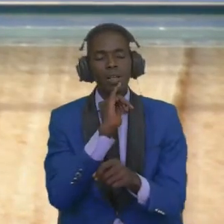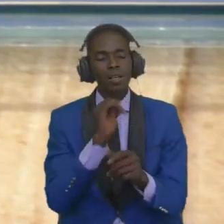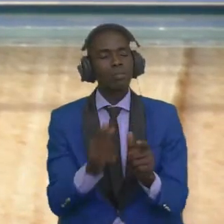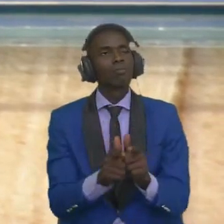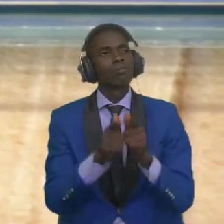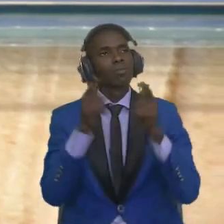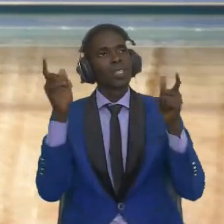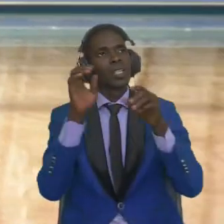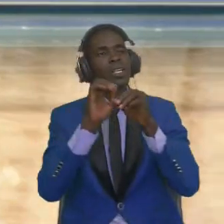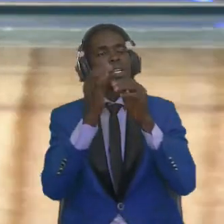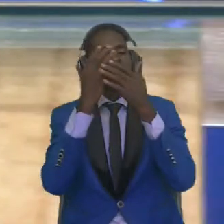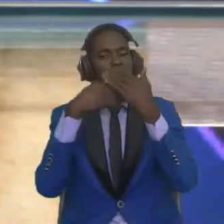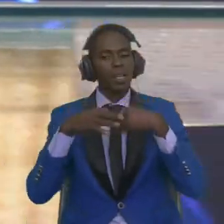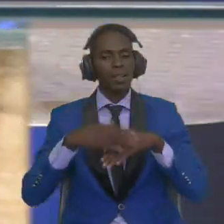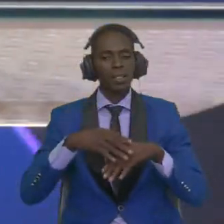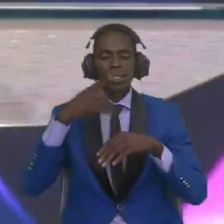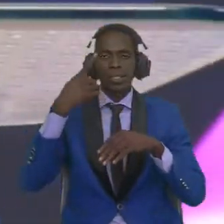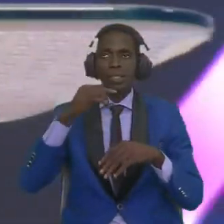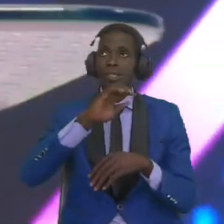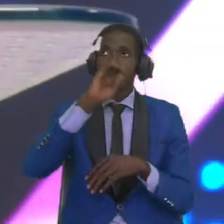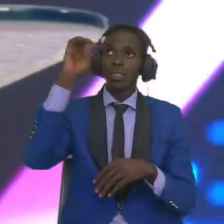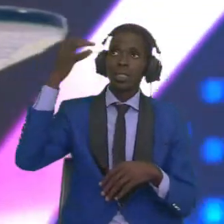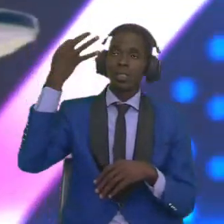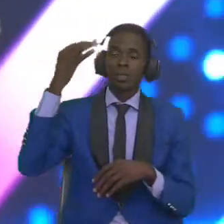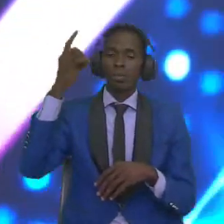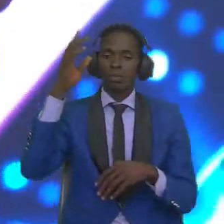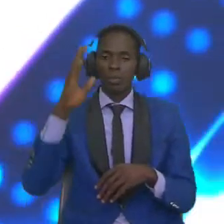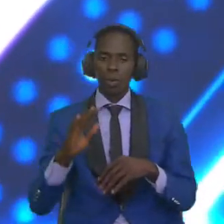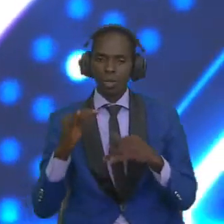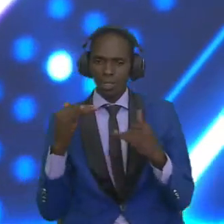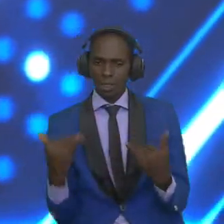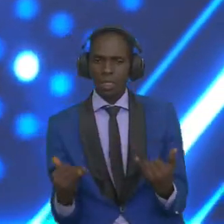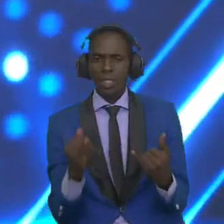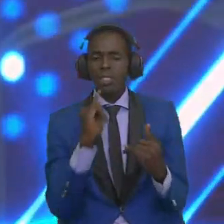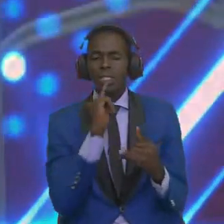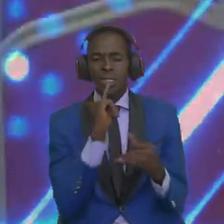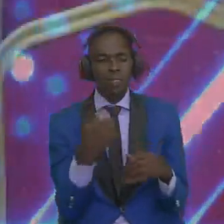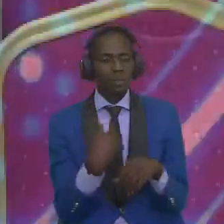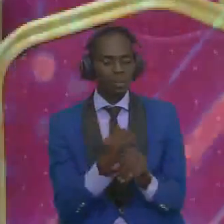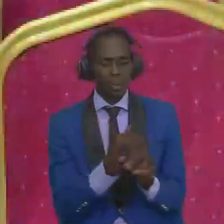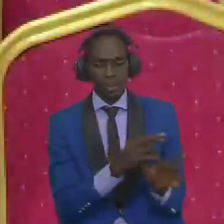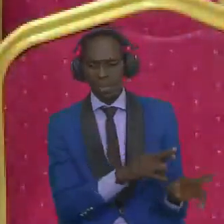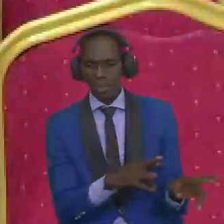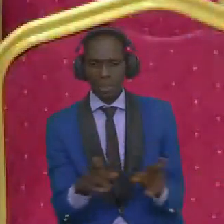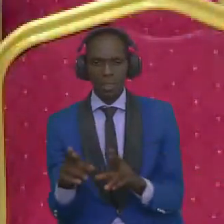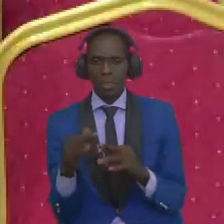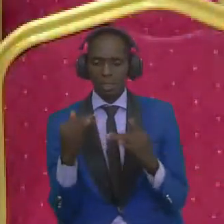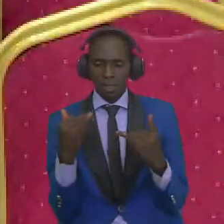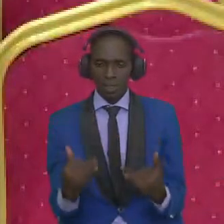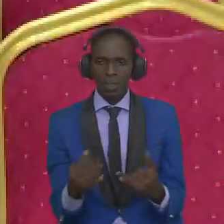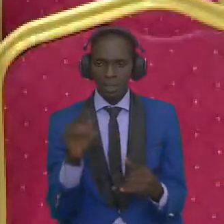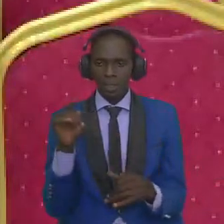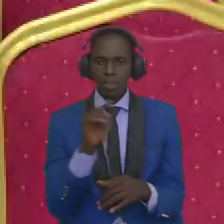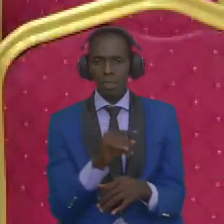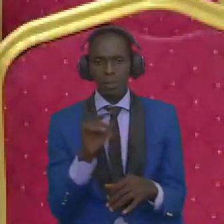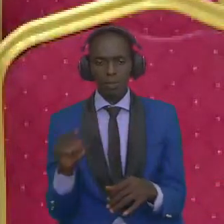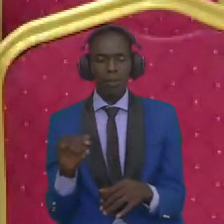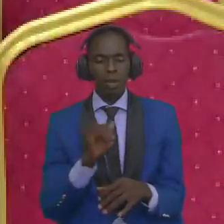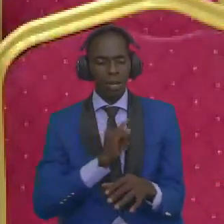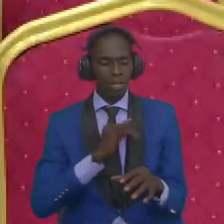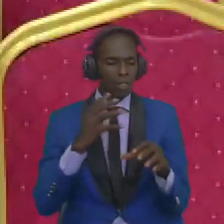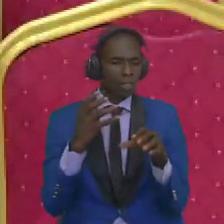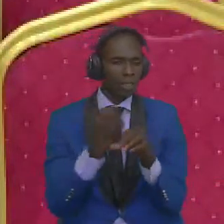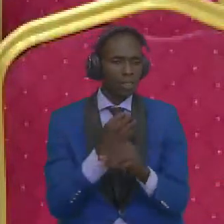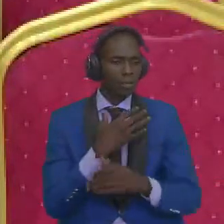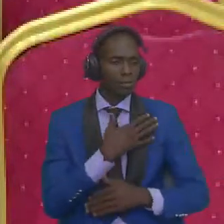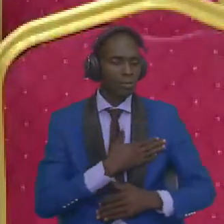in heaven. The grace of God now is available, and the grace of God has come. Therefore now I take